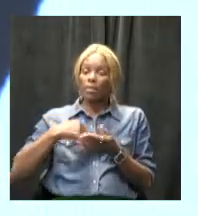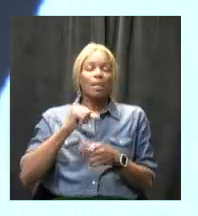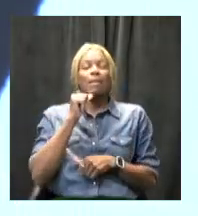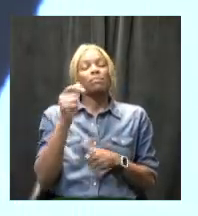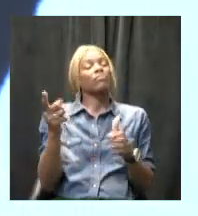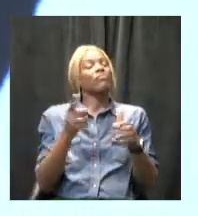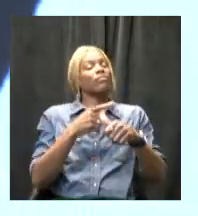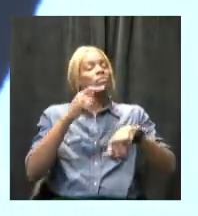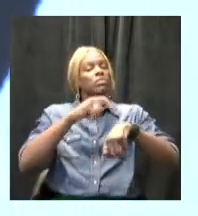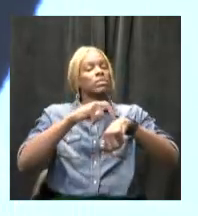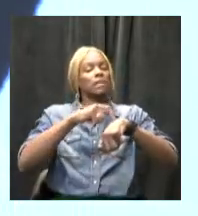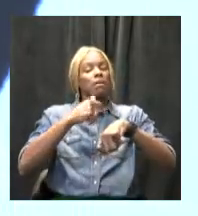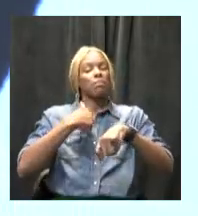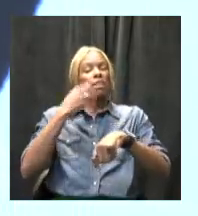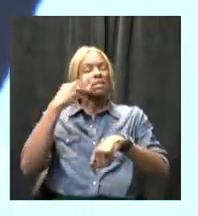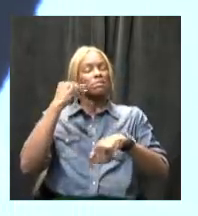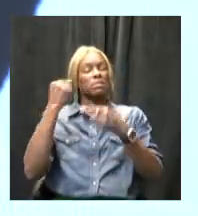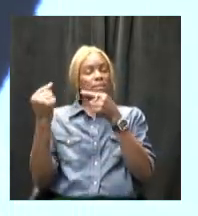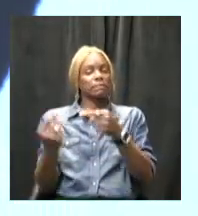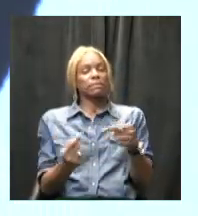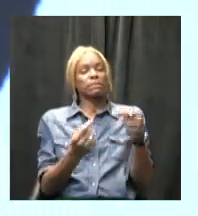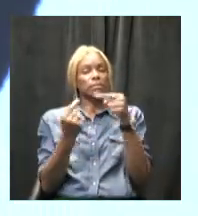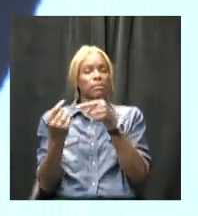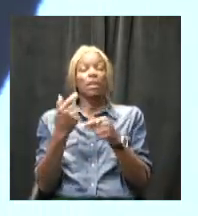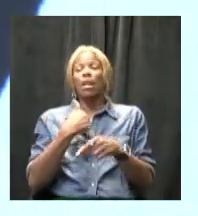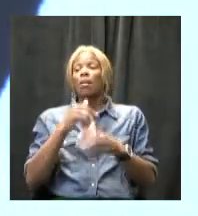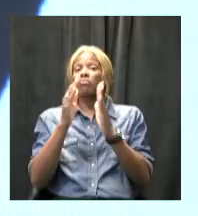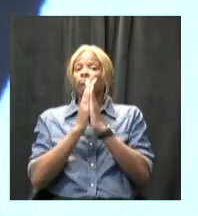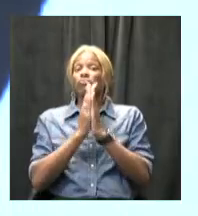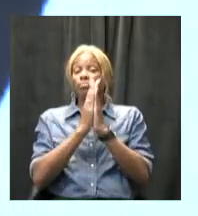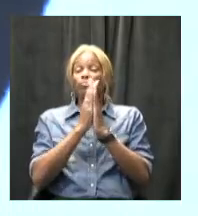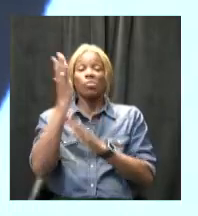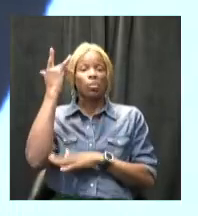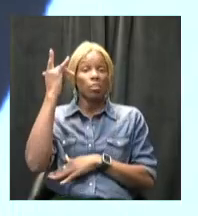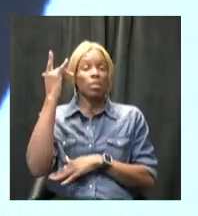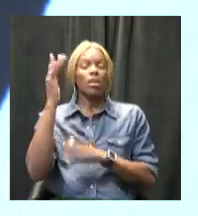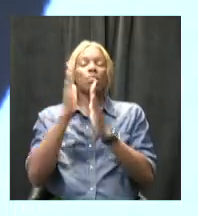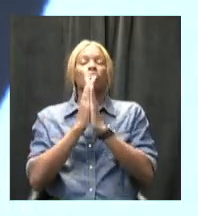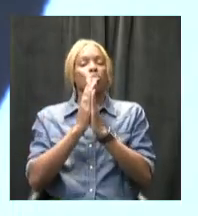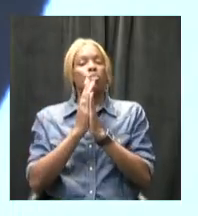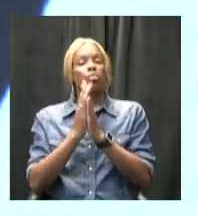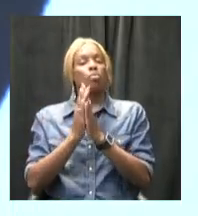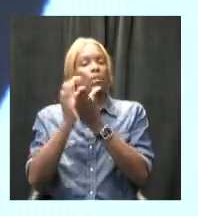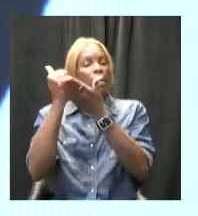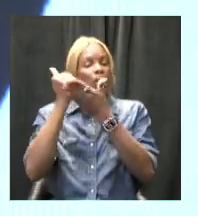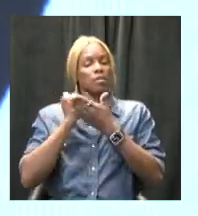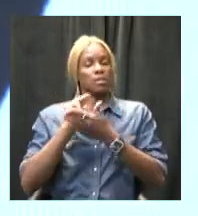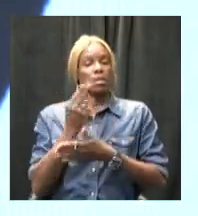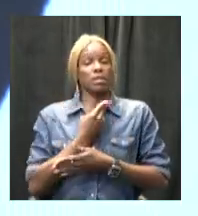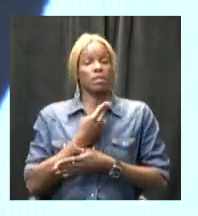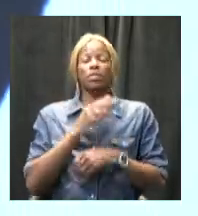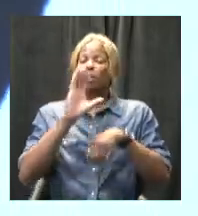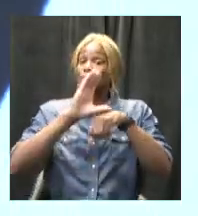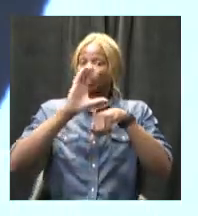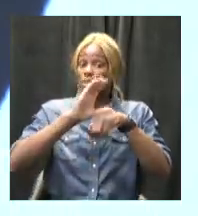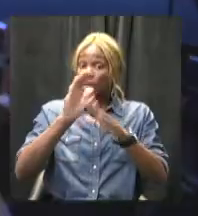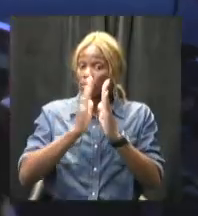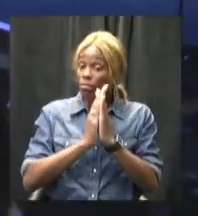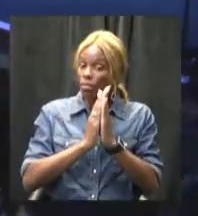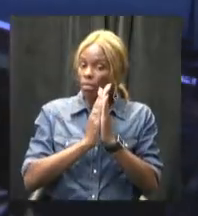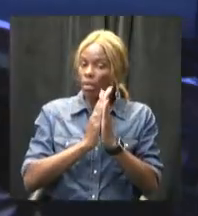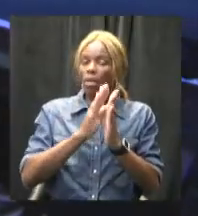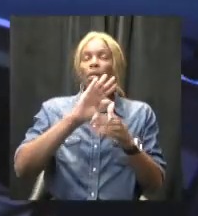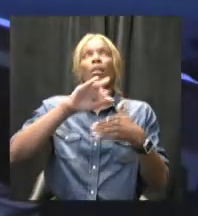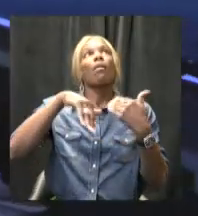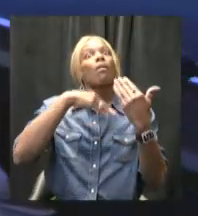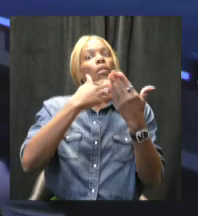had difficulty. I pray because prayer gets us through. And when the church prays, oh,